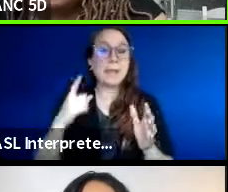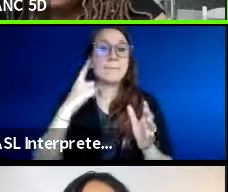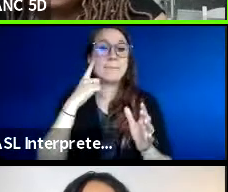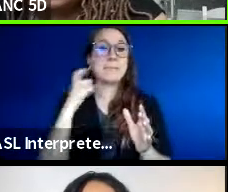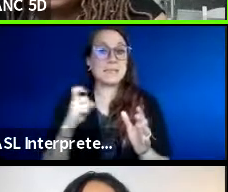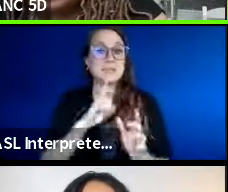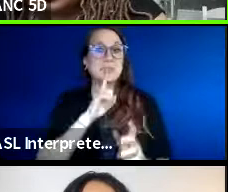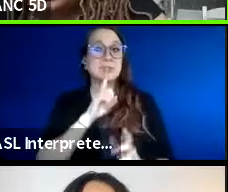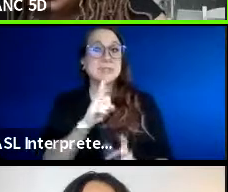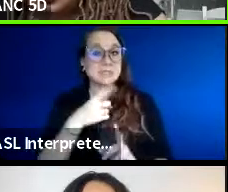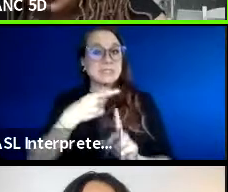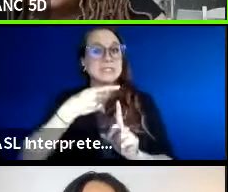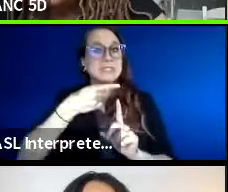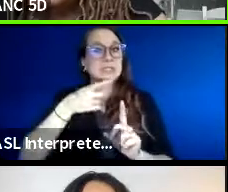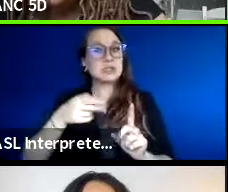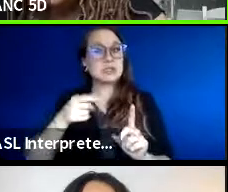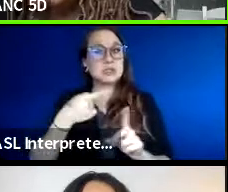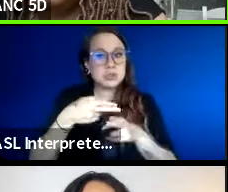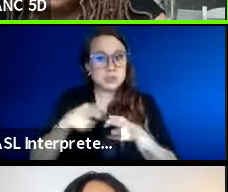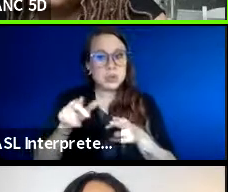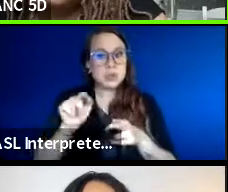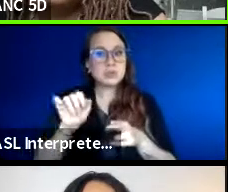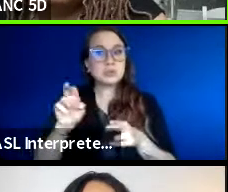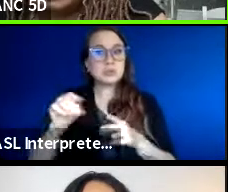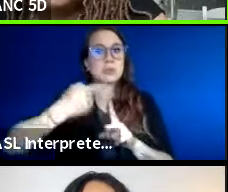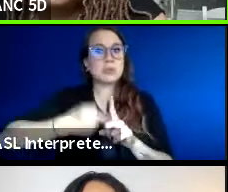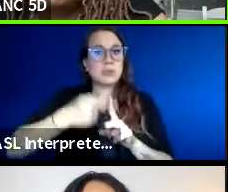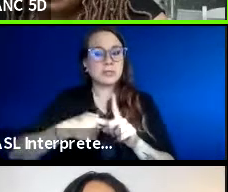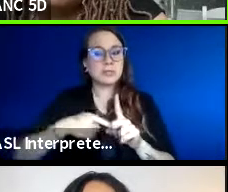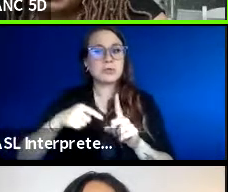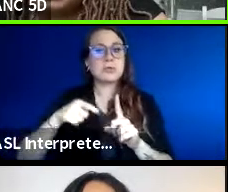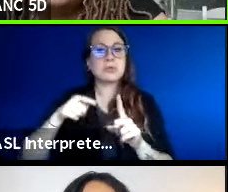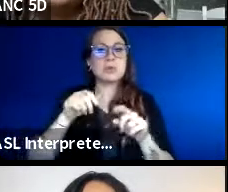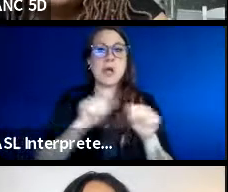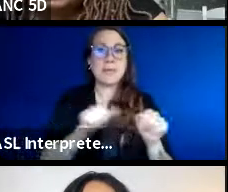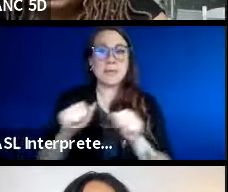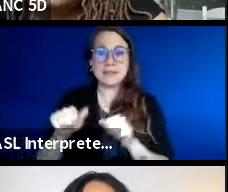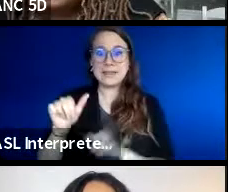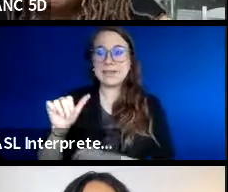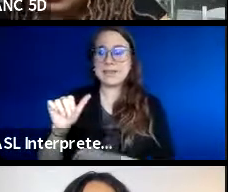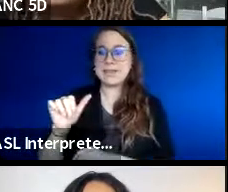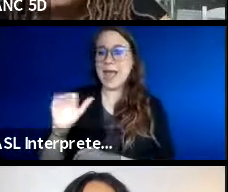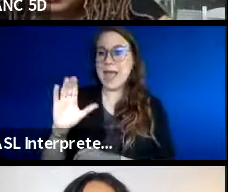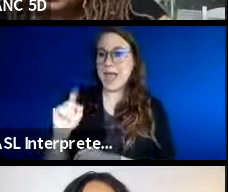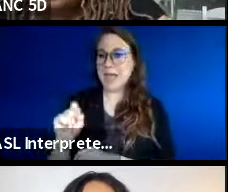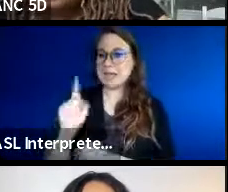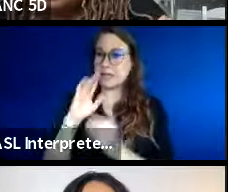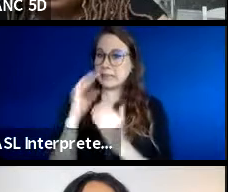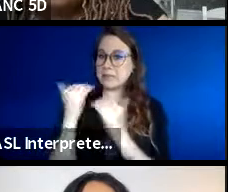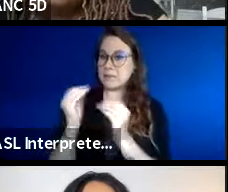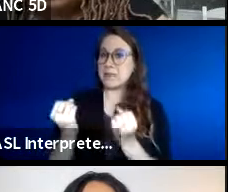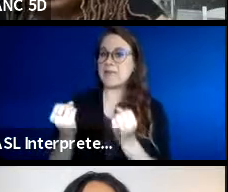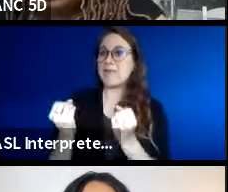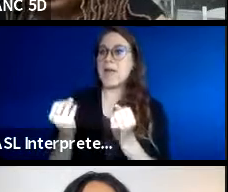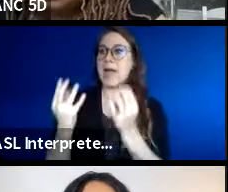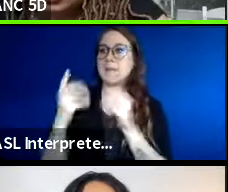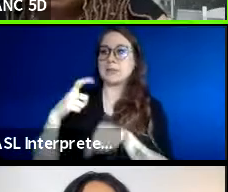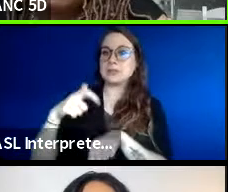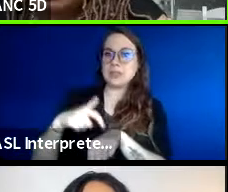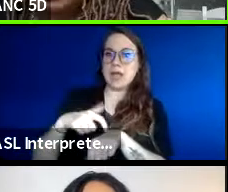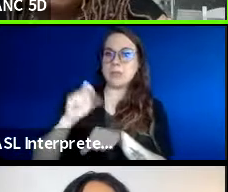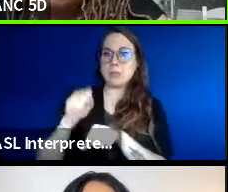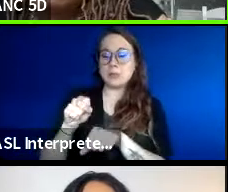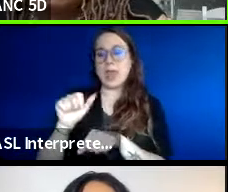Rental Affordability Act that I think was passed a while back, limiting the amount of time you can